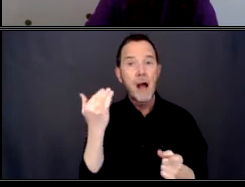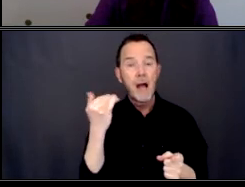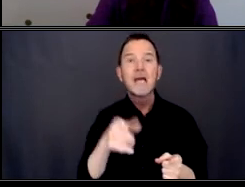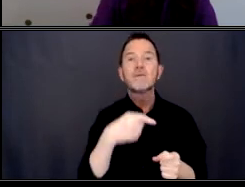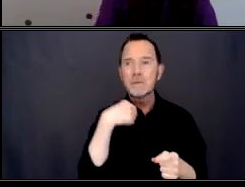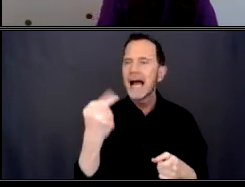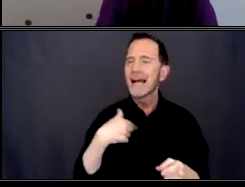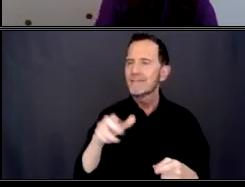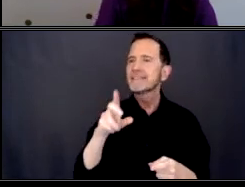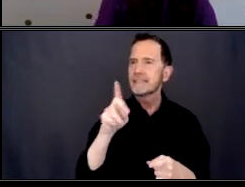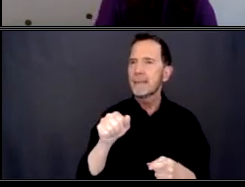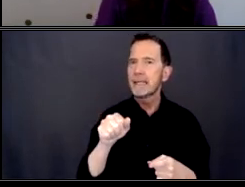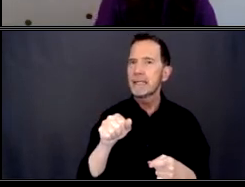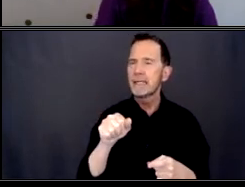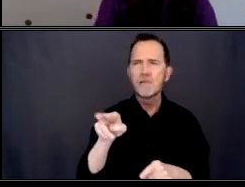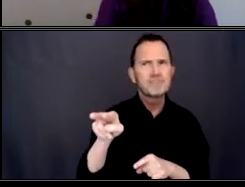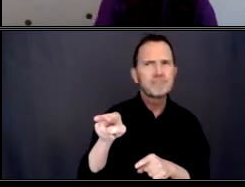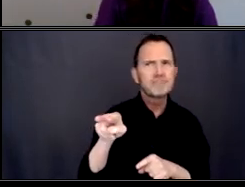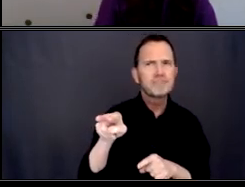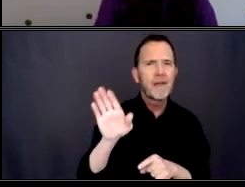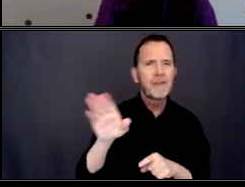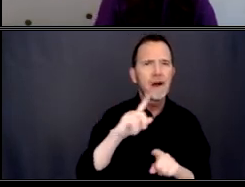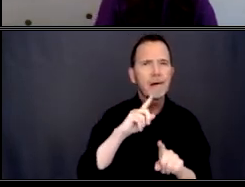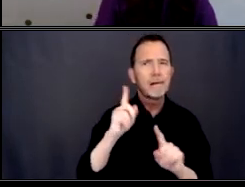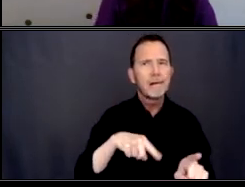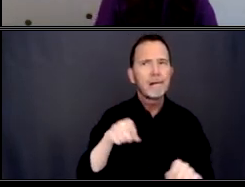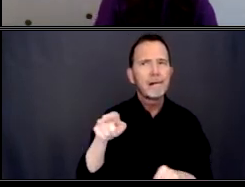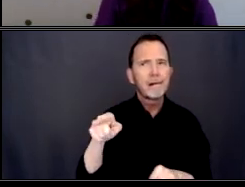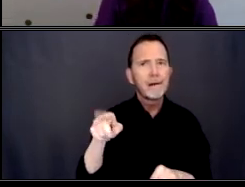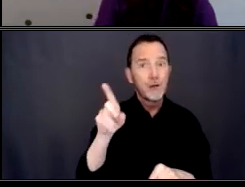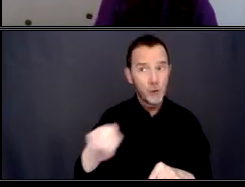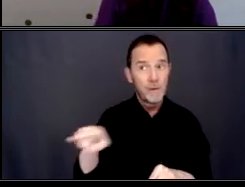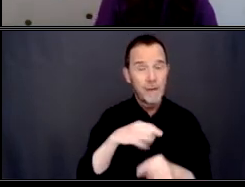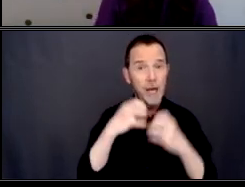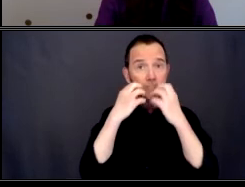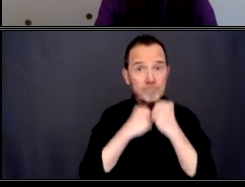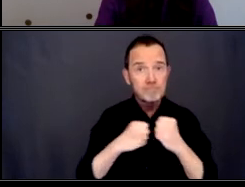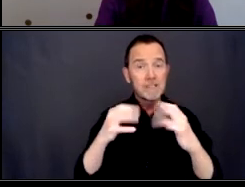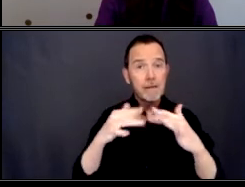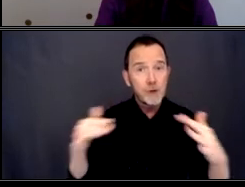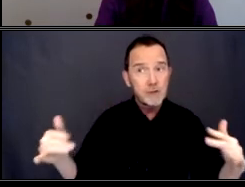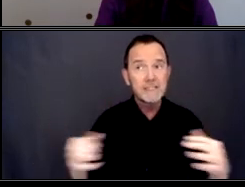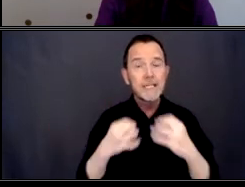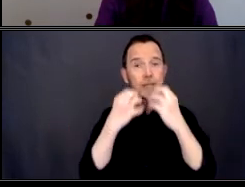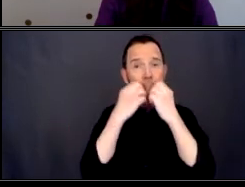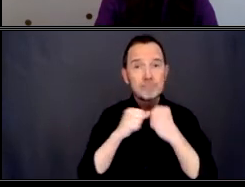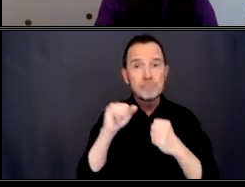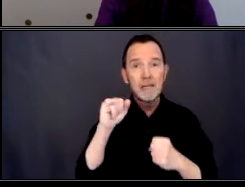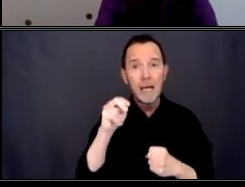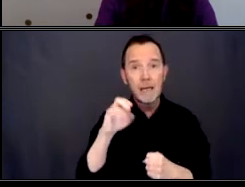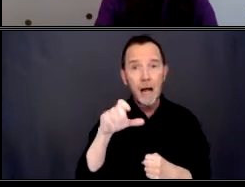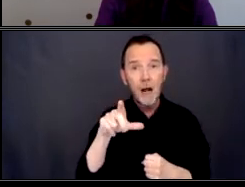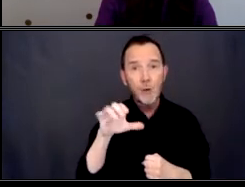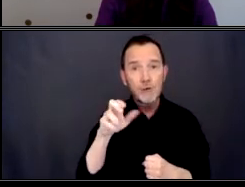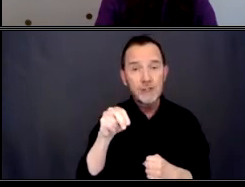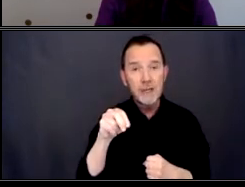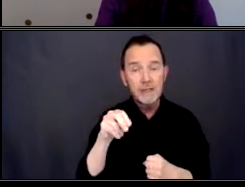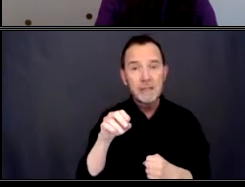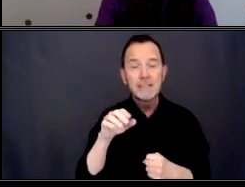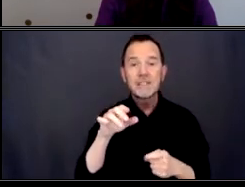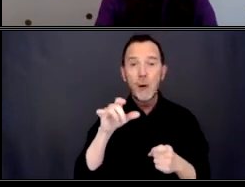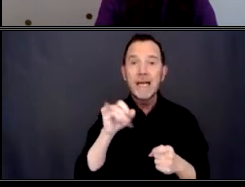a premium on diversity and therefore on inclusion. And if they don't know how to handle the question,